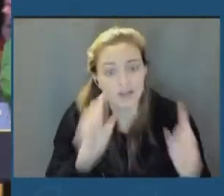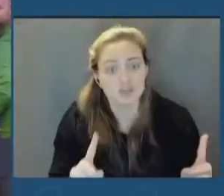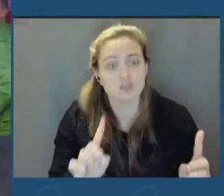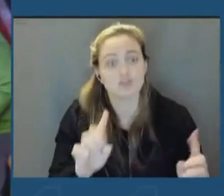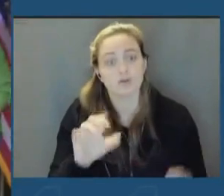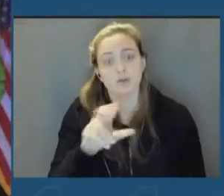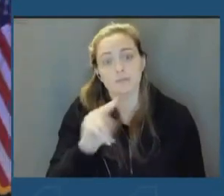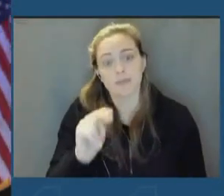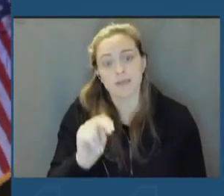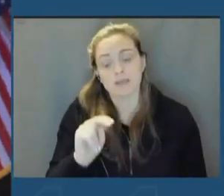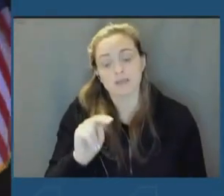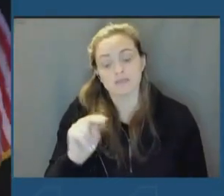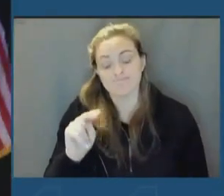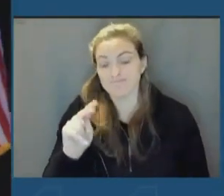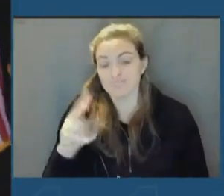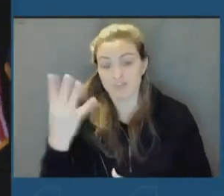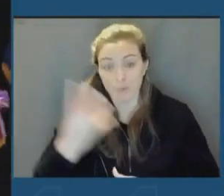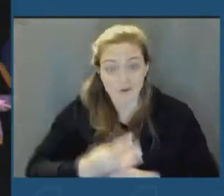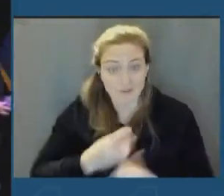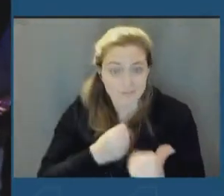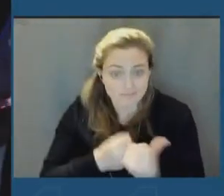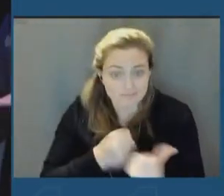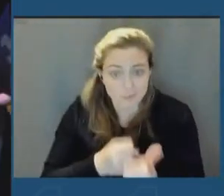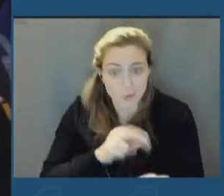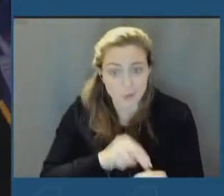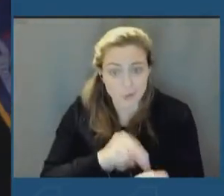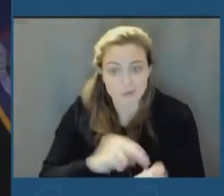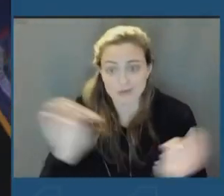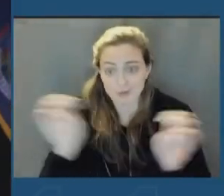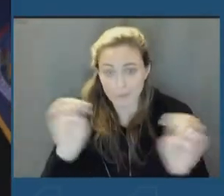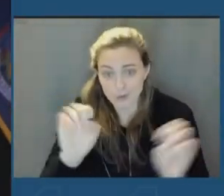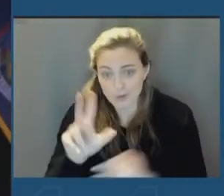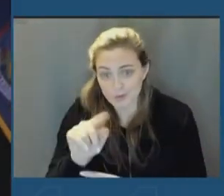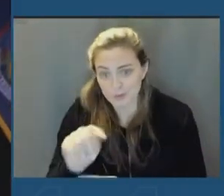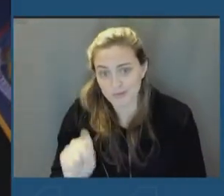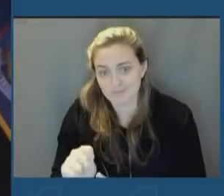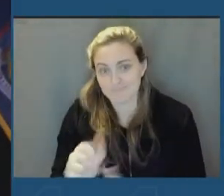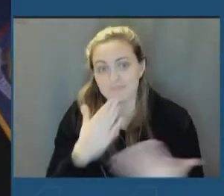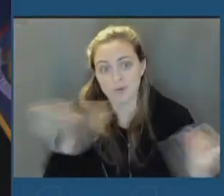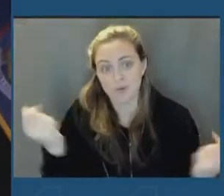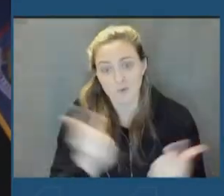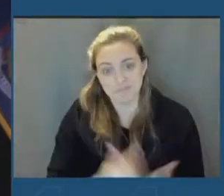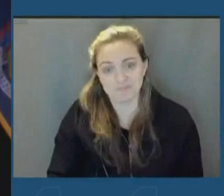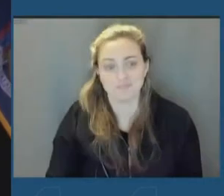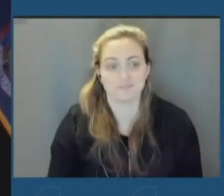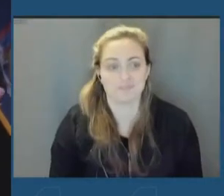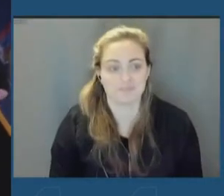spent 4 days supporting nurses in critical and emergency units. Thank you all.